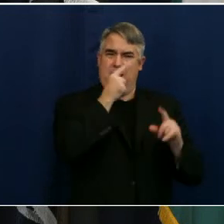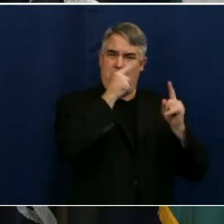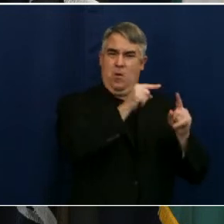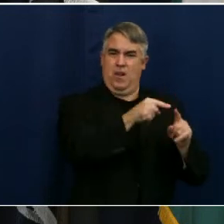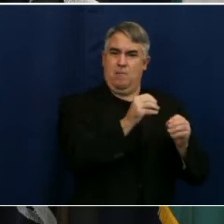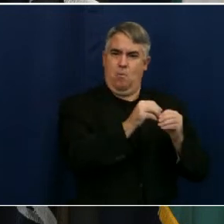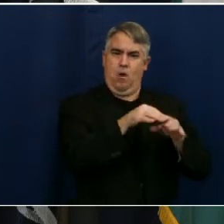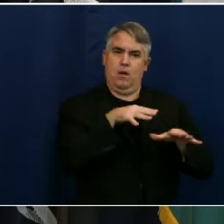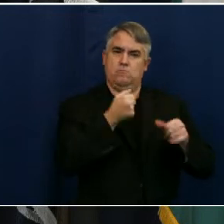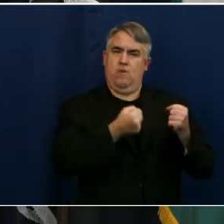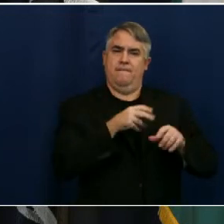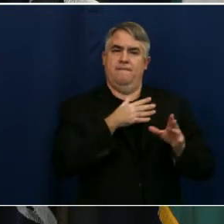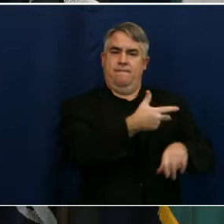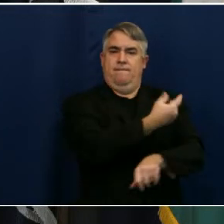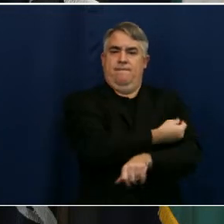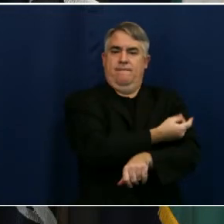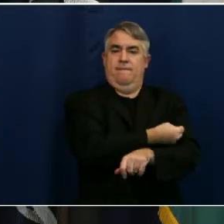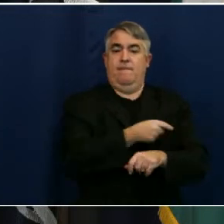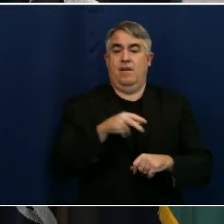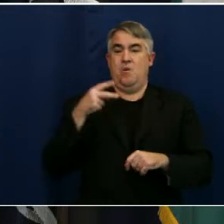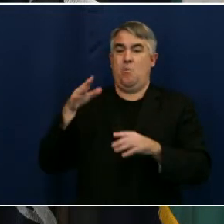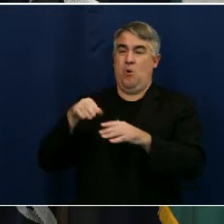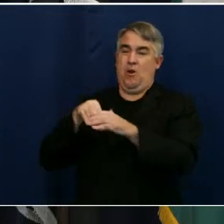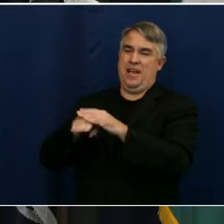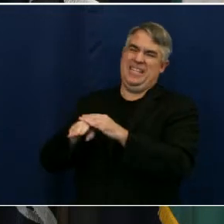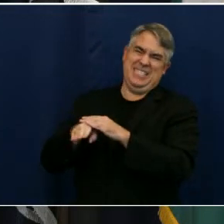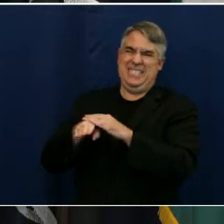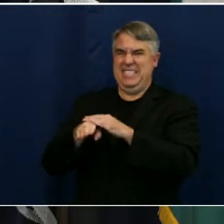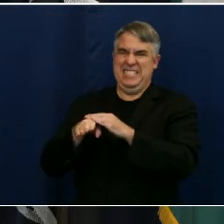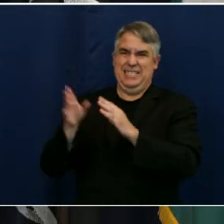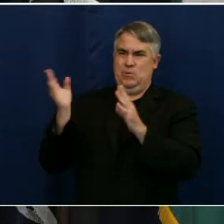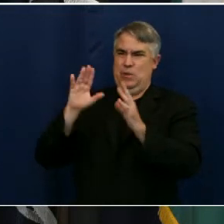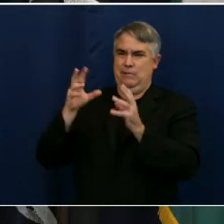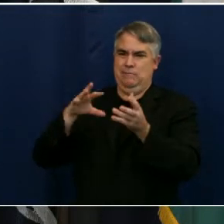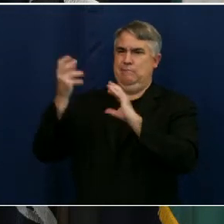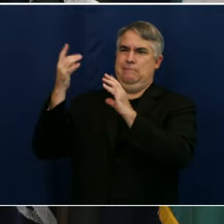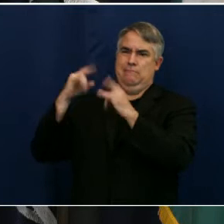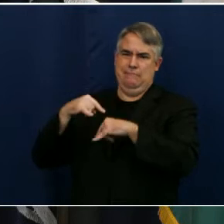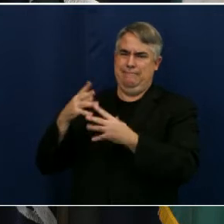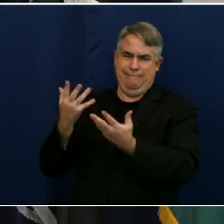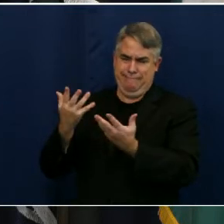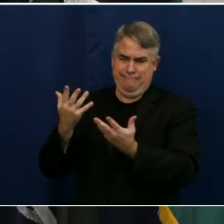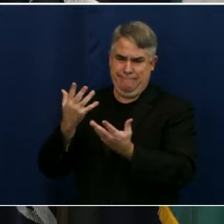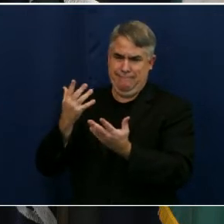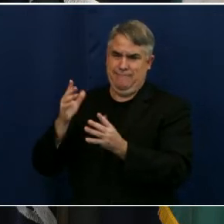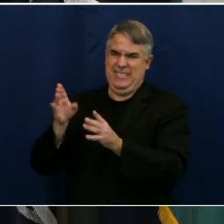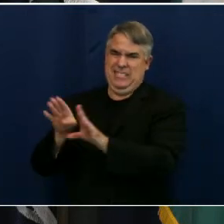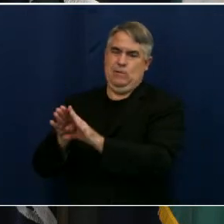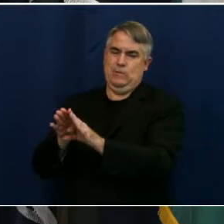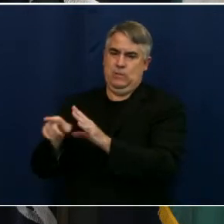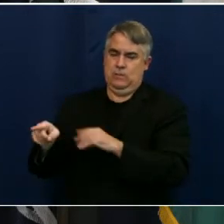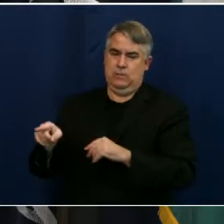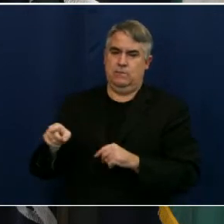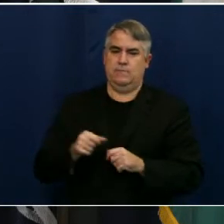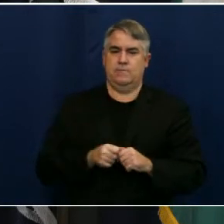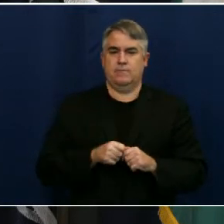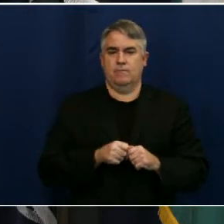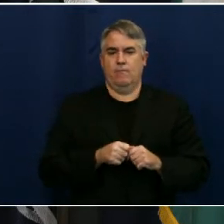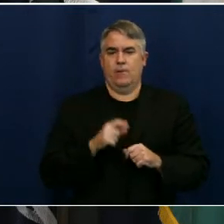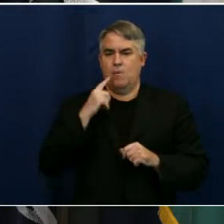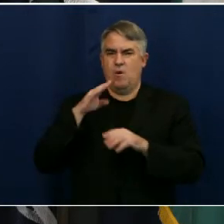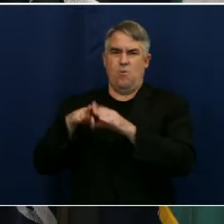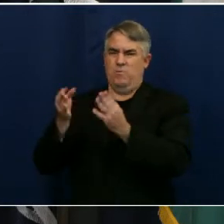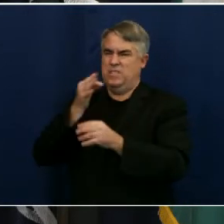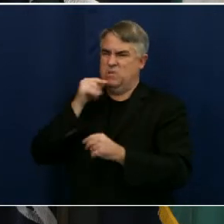high winds. We think that we can make the appropriate adjustments and resume operations very quickly. We also think we'll be able to catch up any